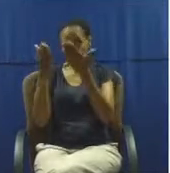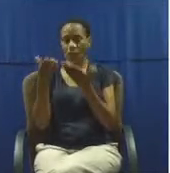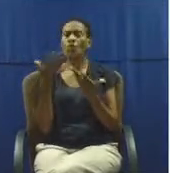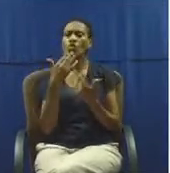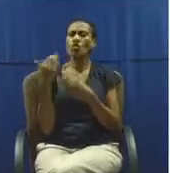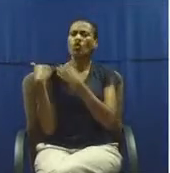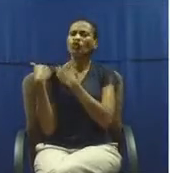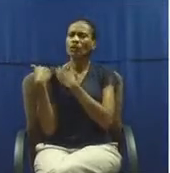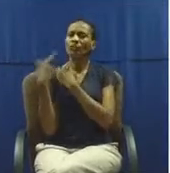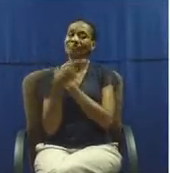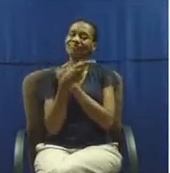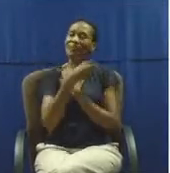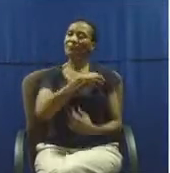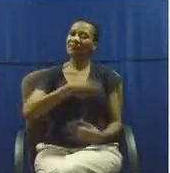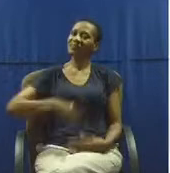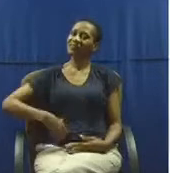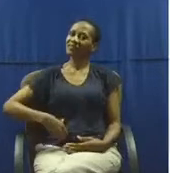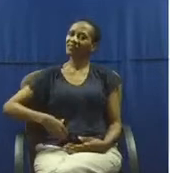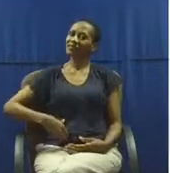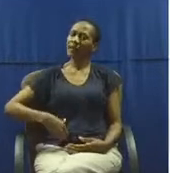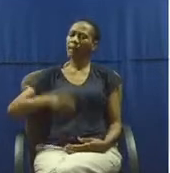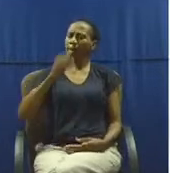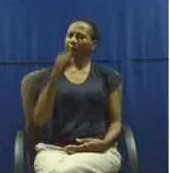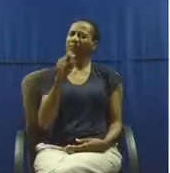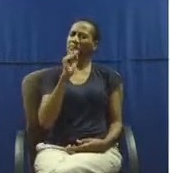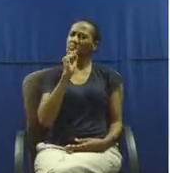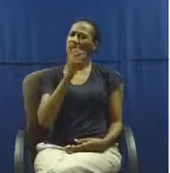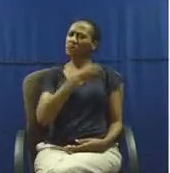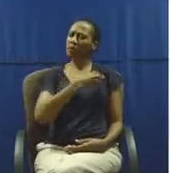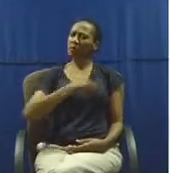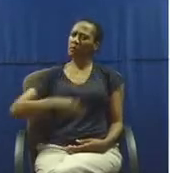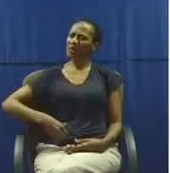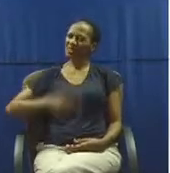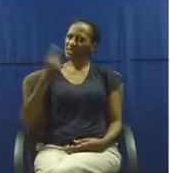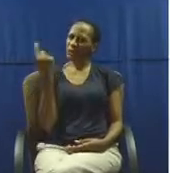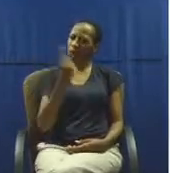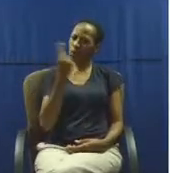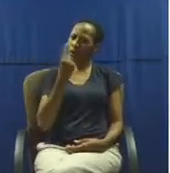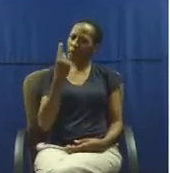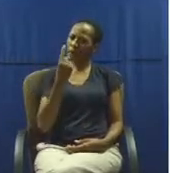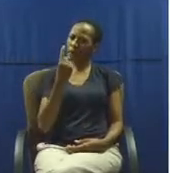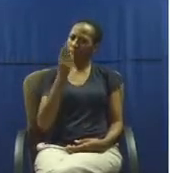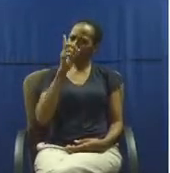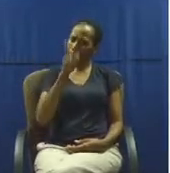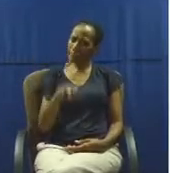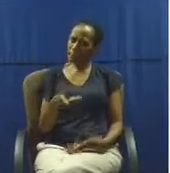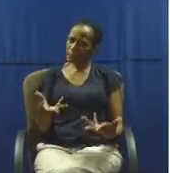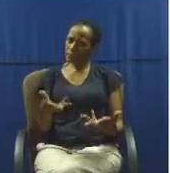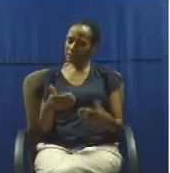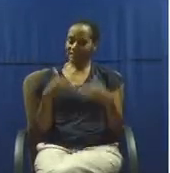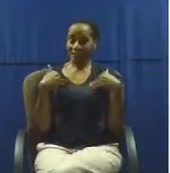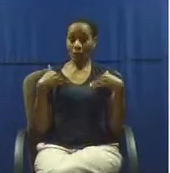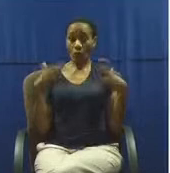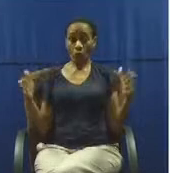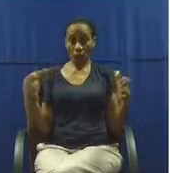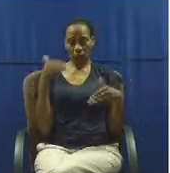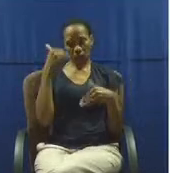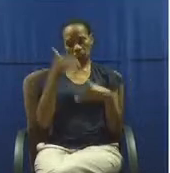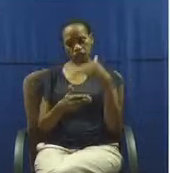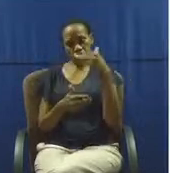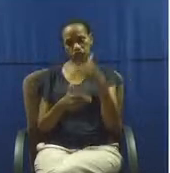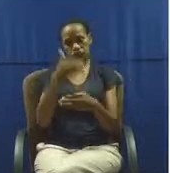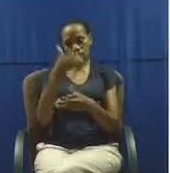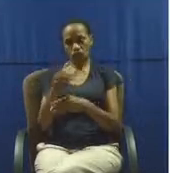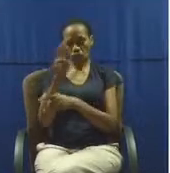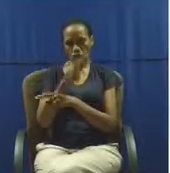President, it does not preclude the President from putting in place a process to